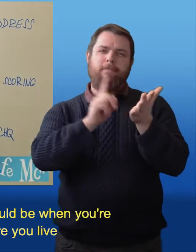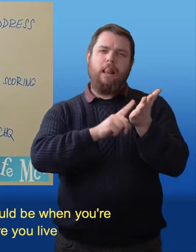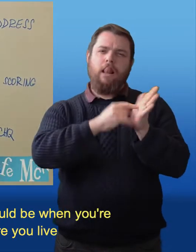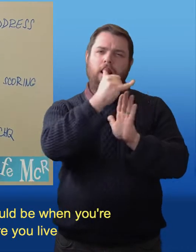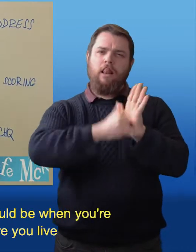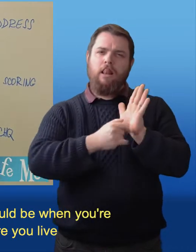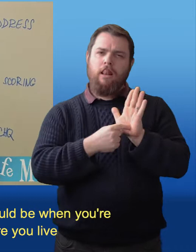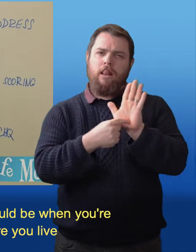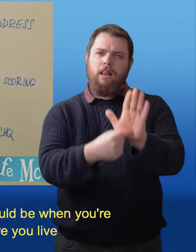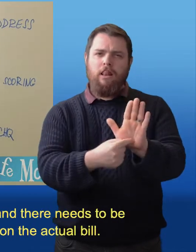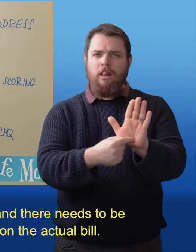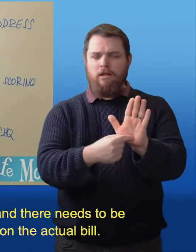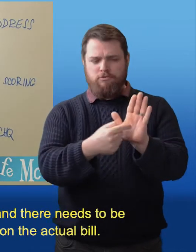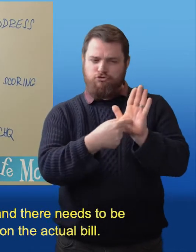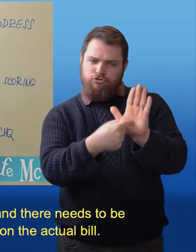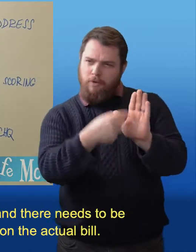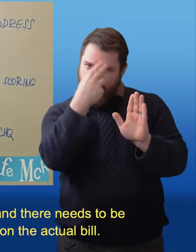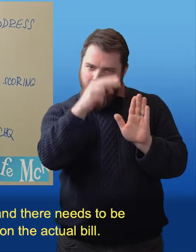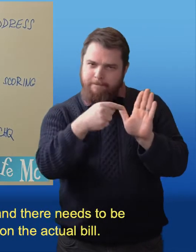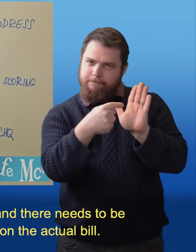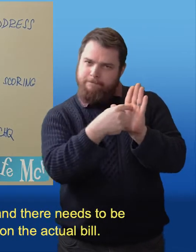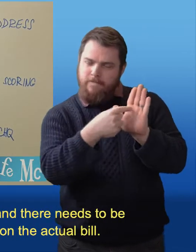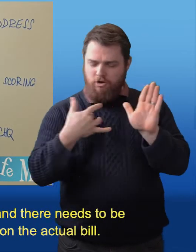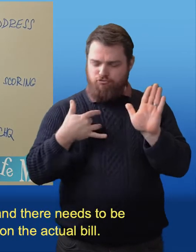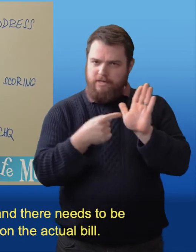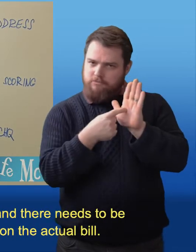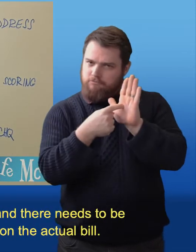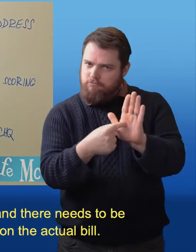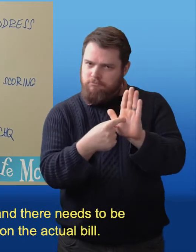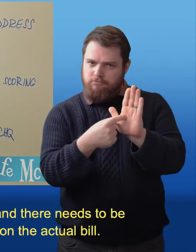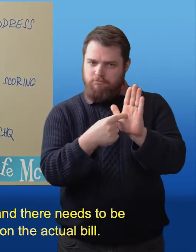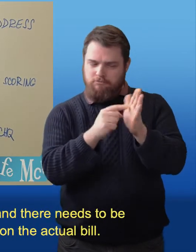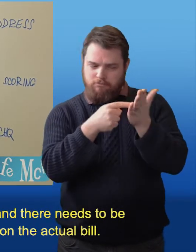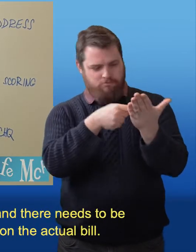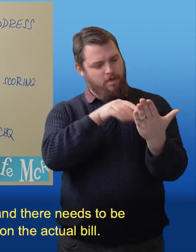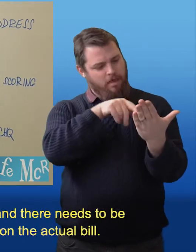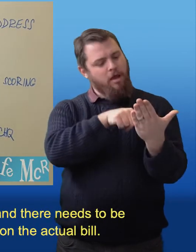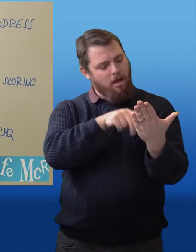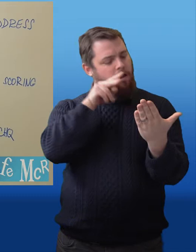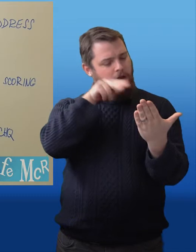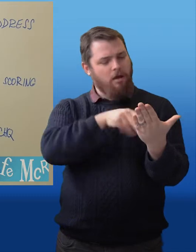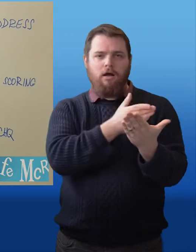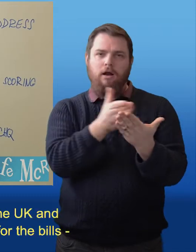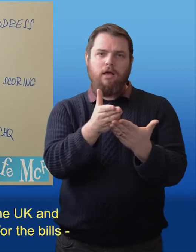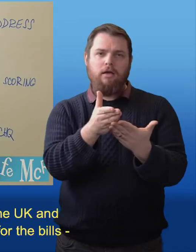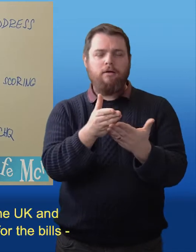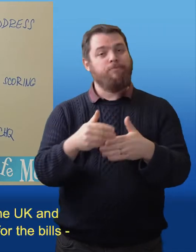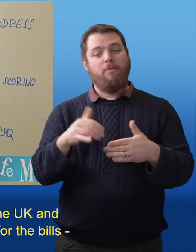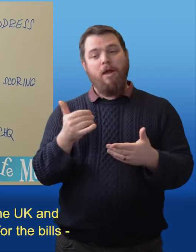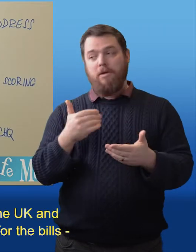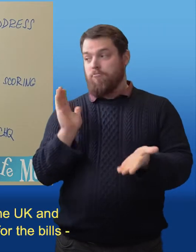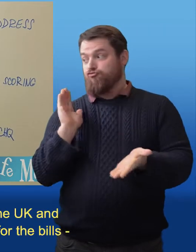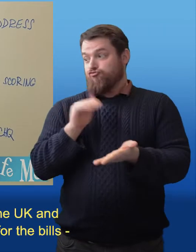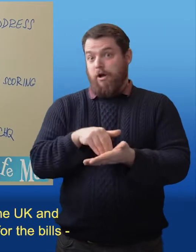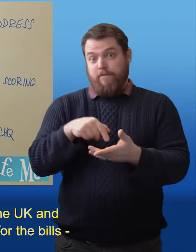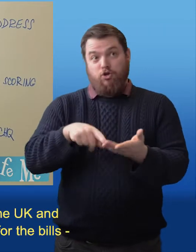your bills, where you live. There needs to be your name and there needs to be your address on the letter, on the actual bill. Or if